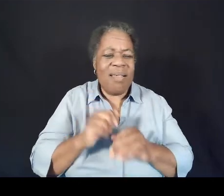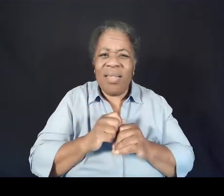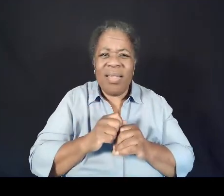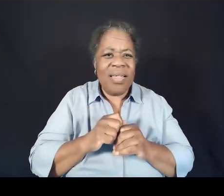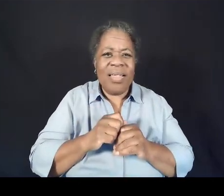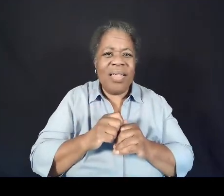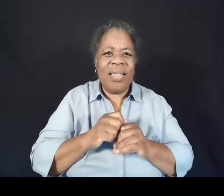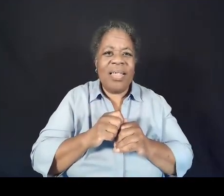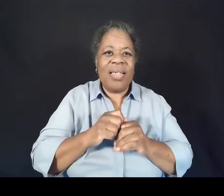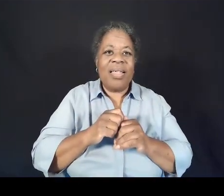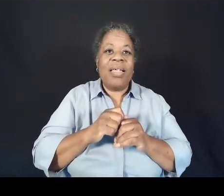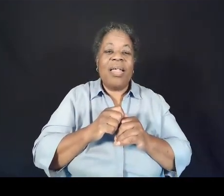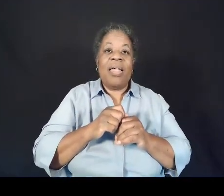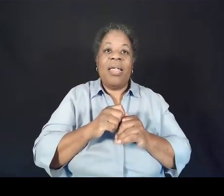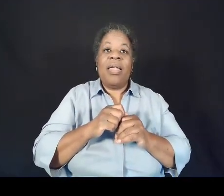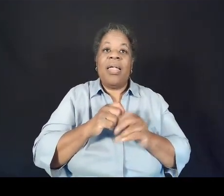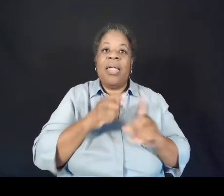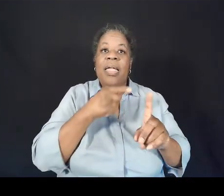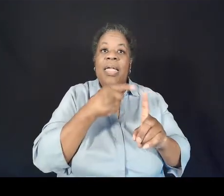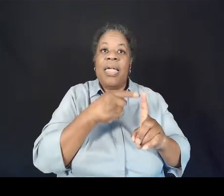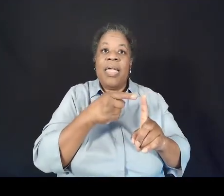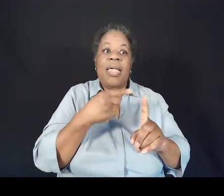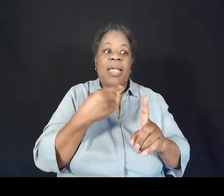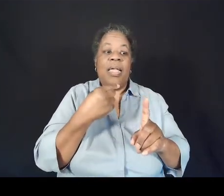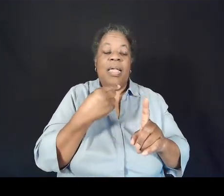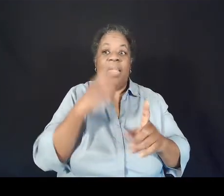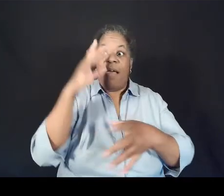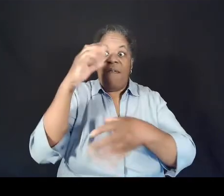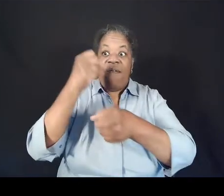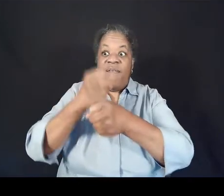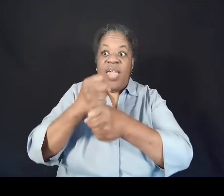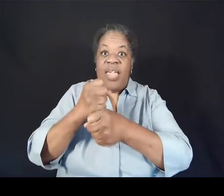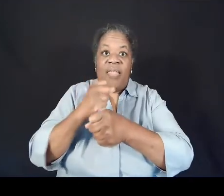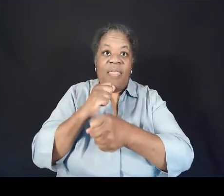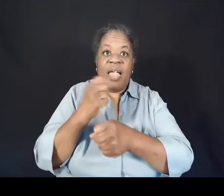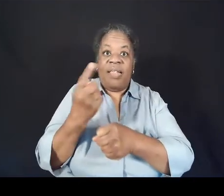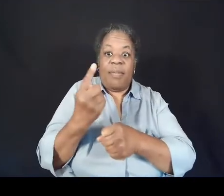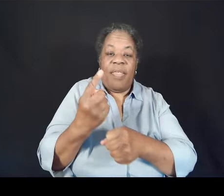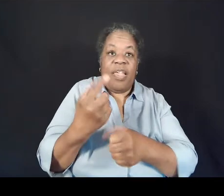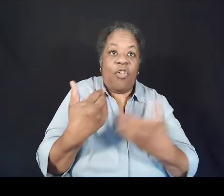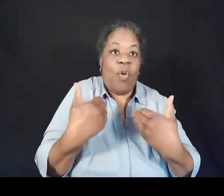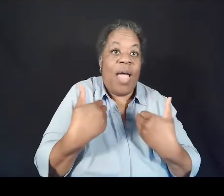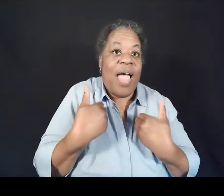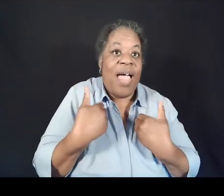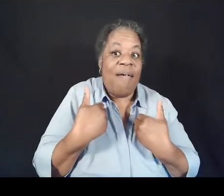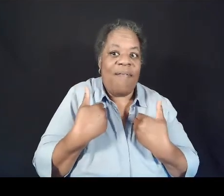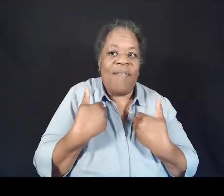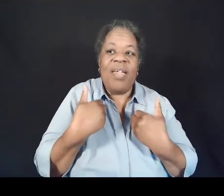For James, faith isn't something you have. It's something you do.